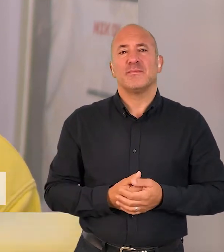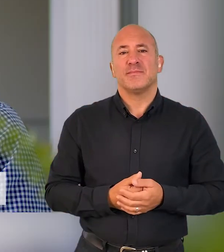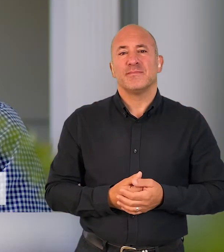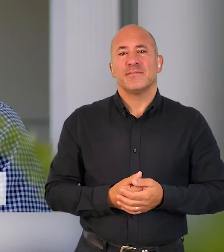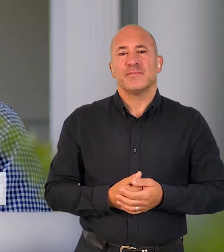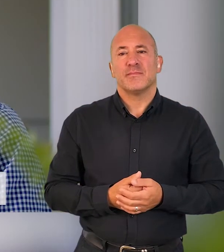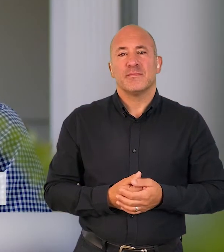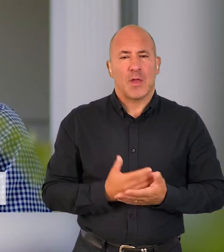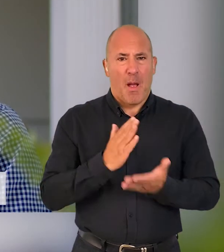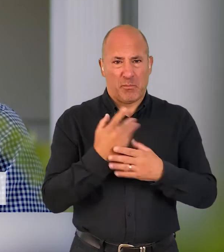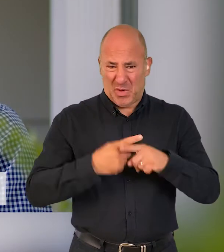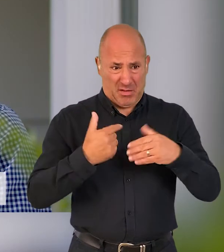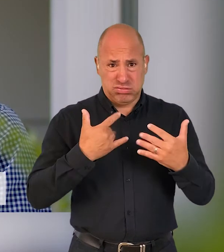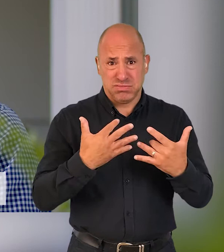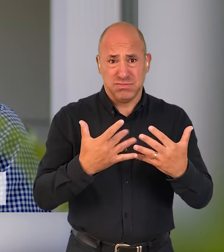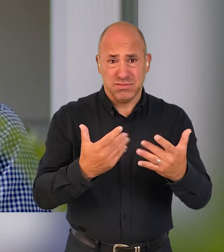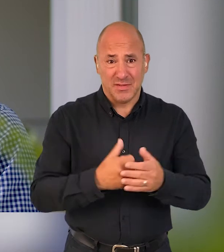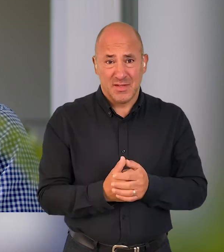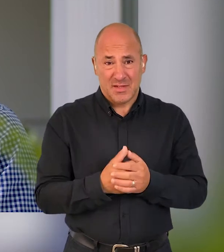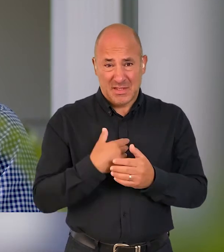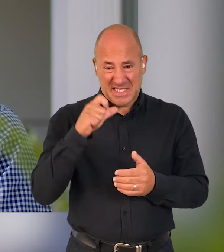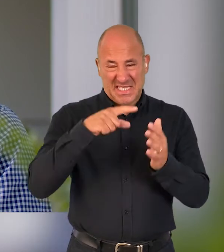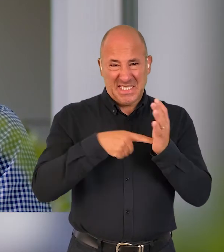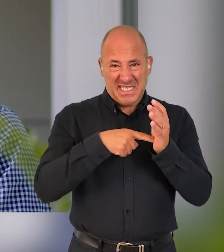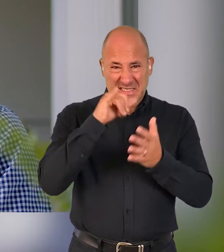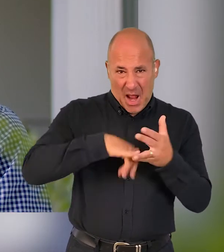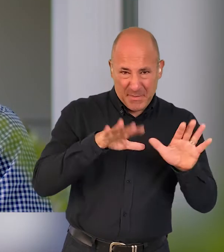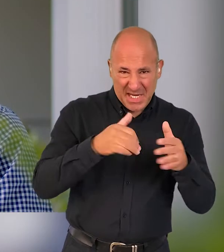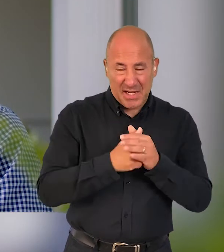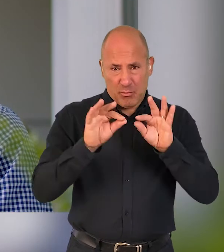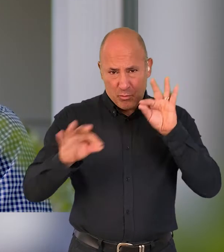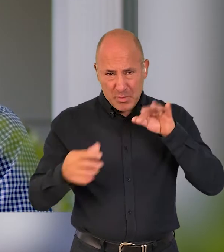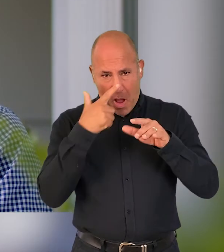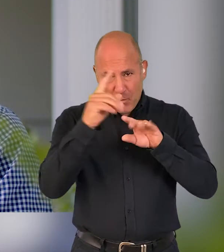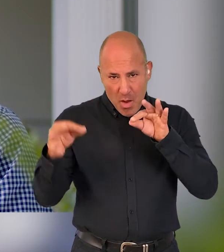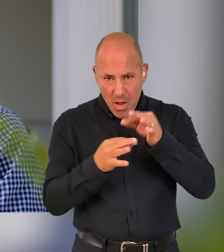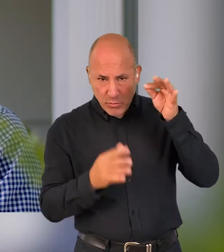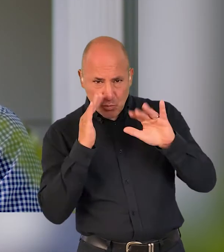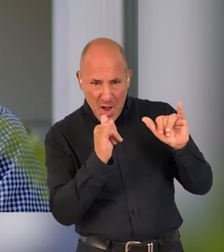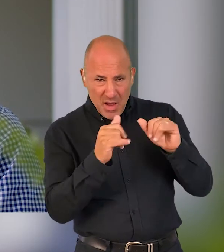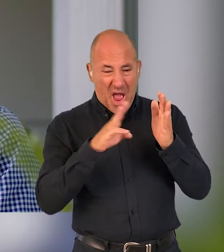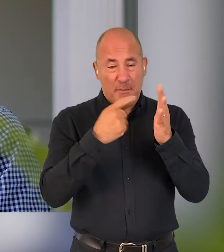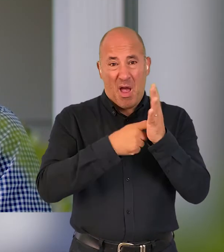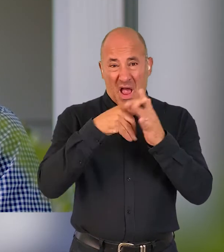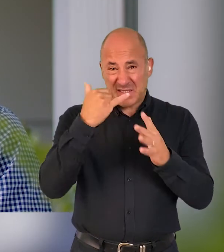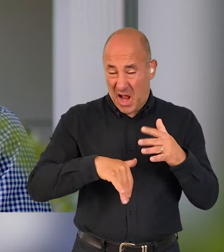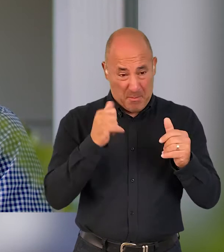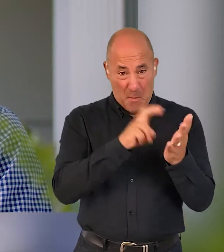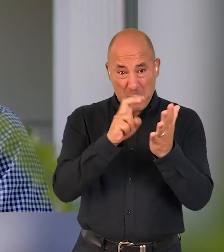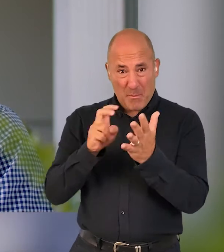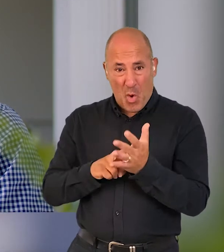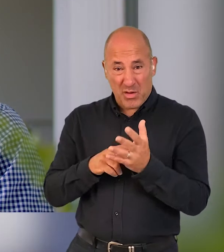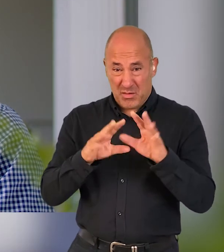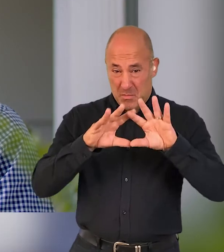scan. Things started moving really quickly. I had a CT scan, a colonoscopy and an MRI scan